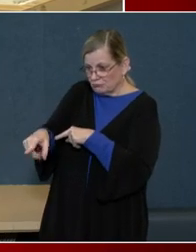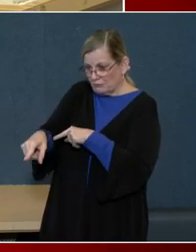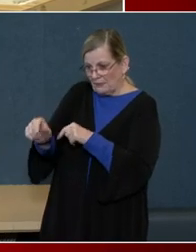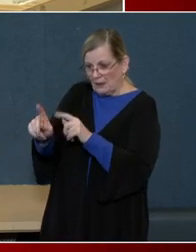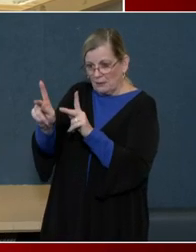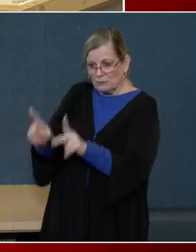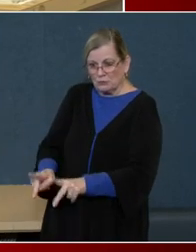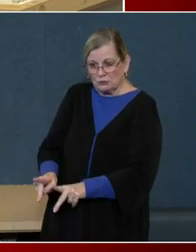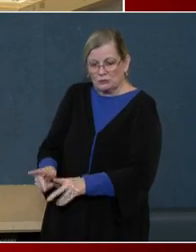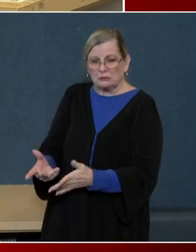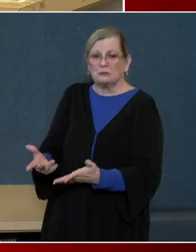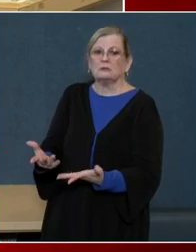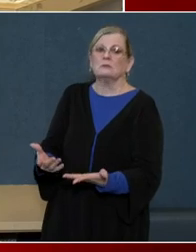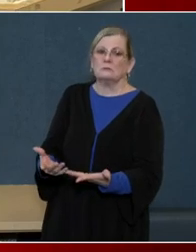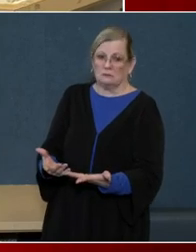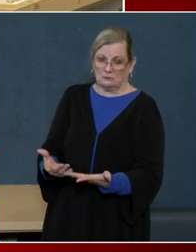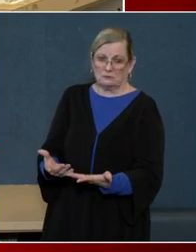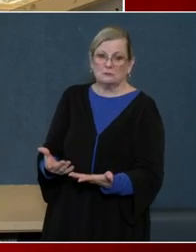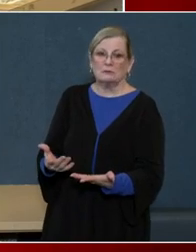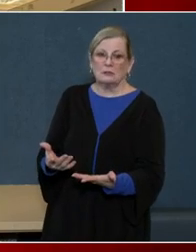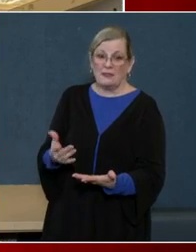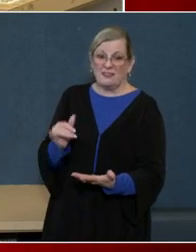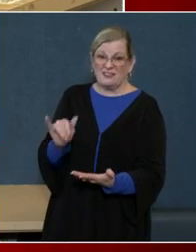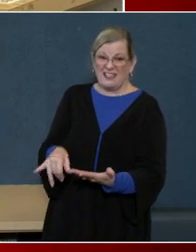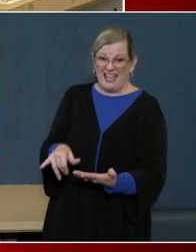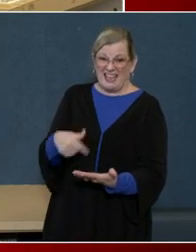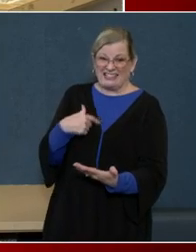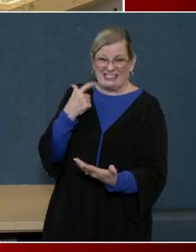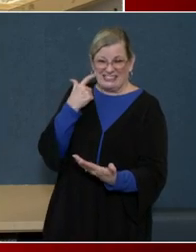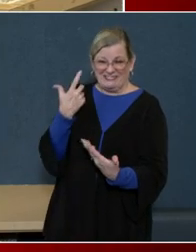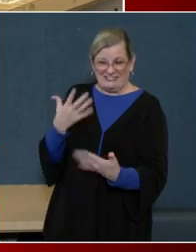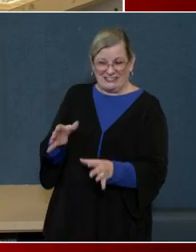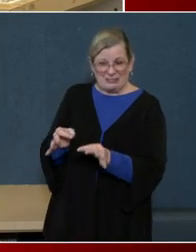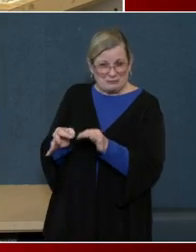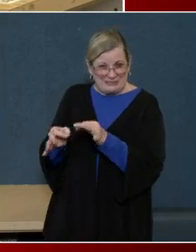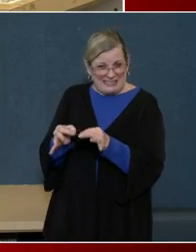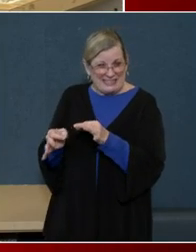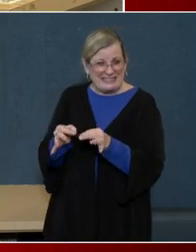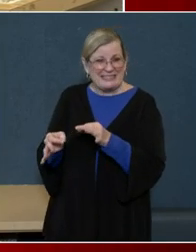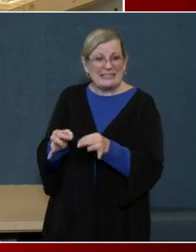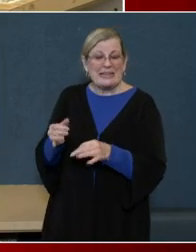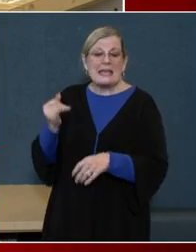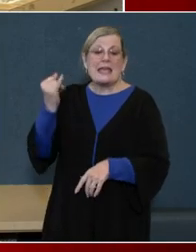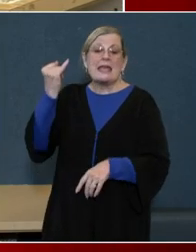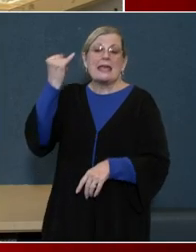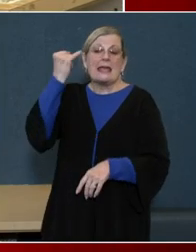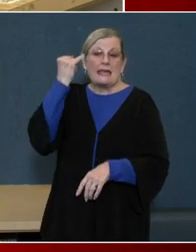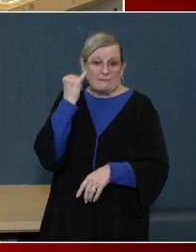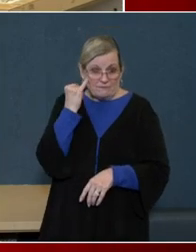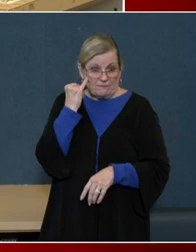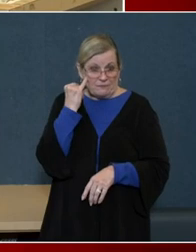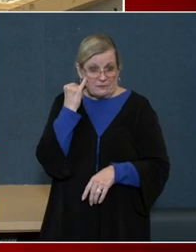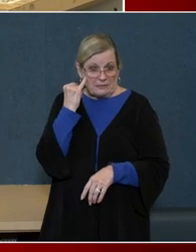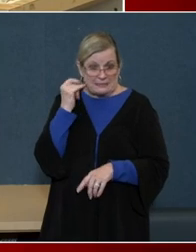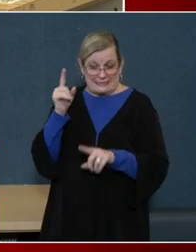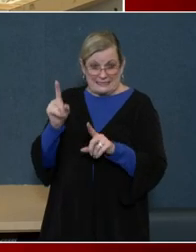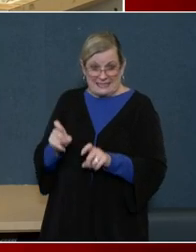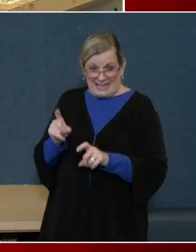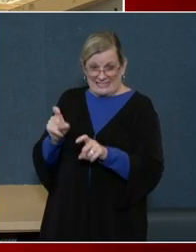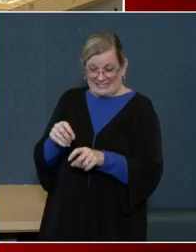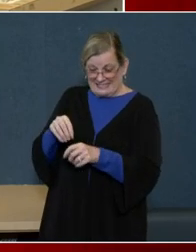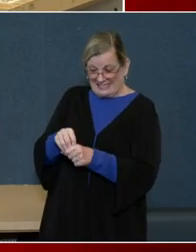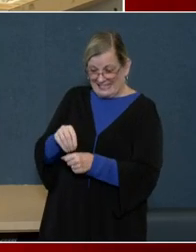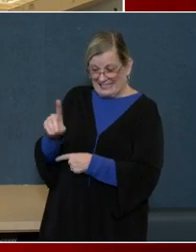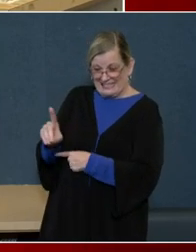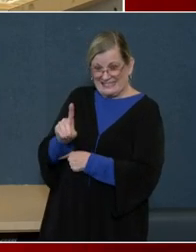test. As the mayor has outlined, if individuals are tested in the District of Columbia, their test is required to be reported to